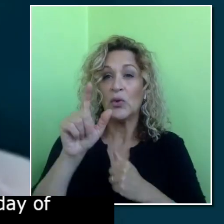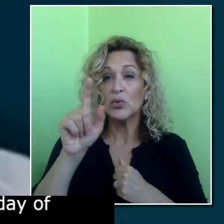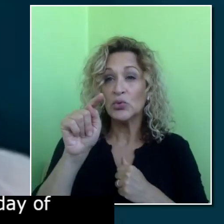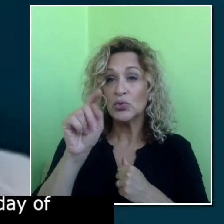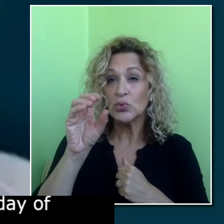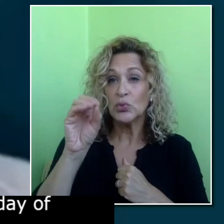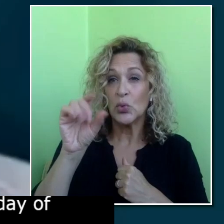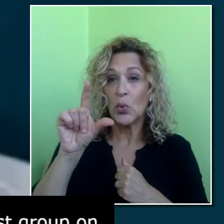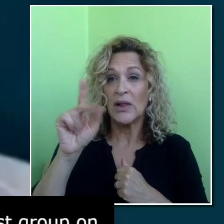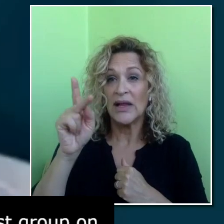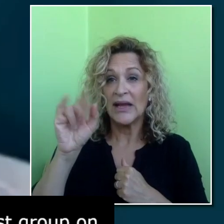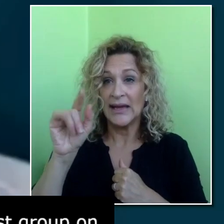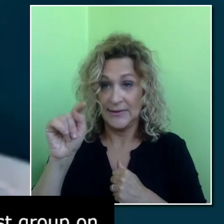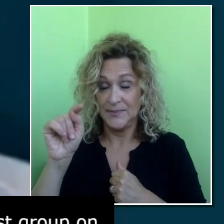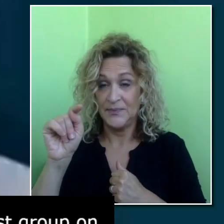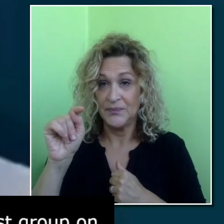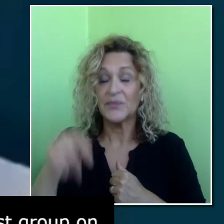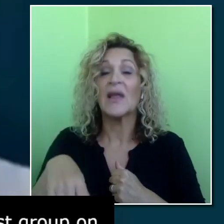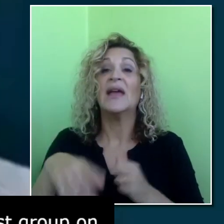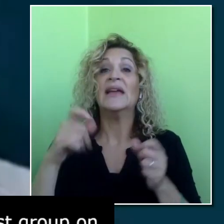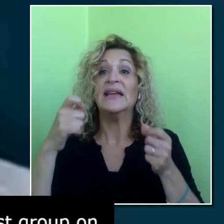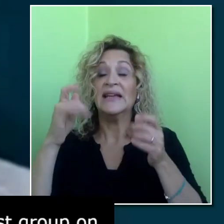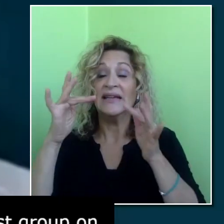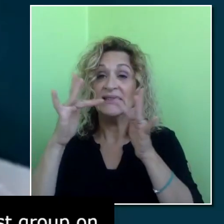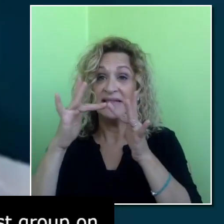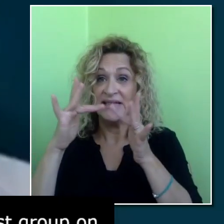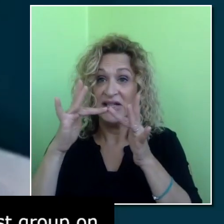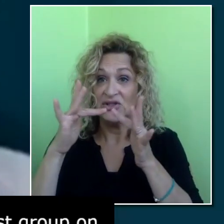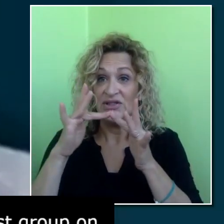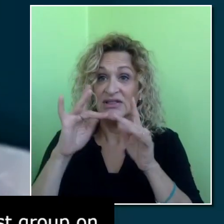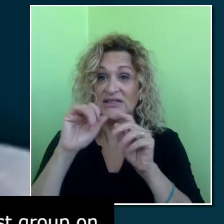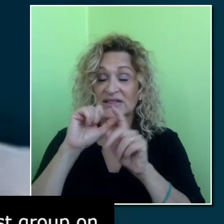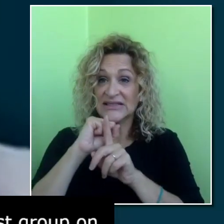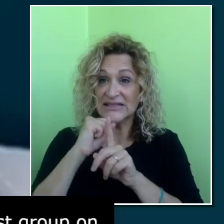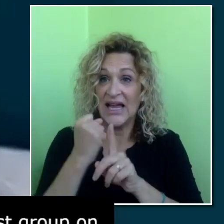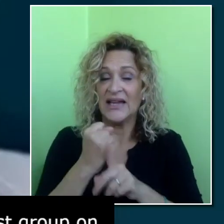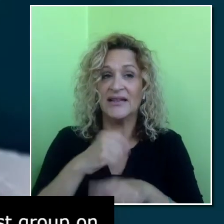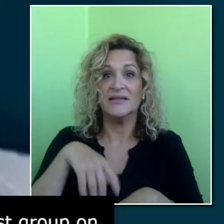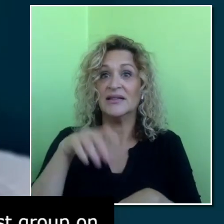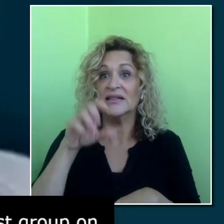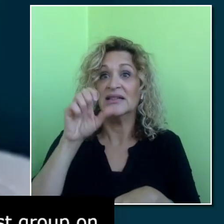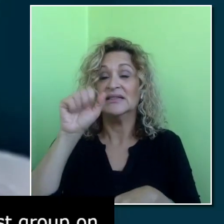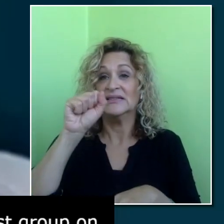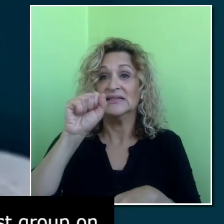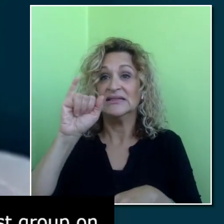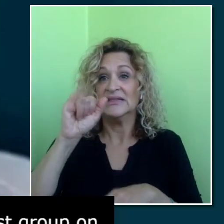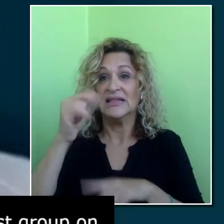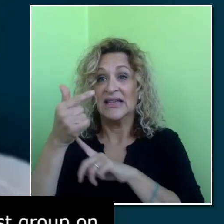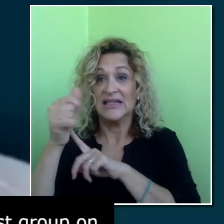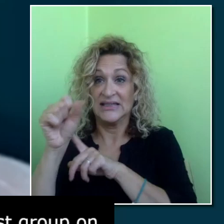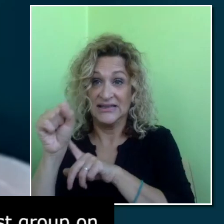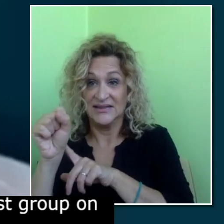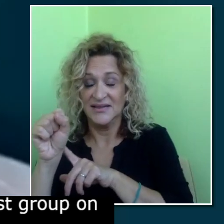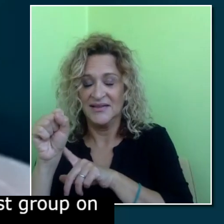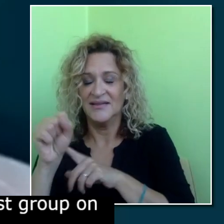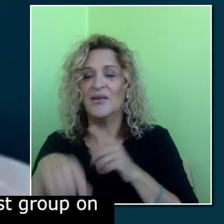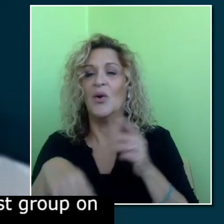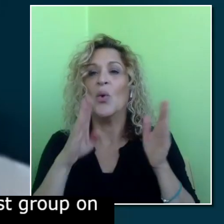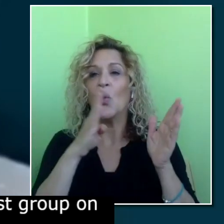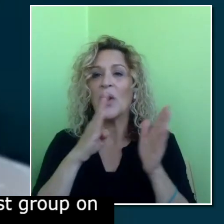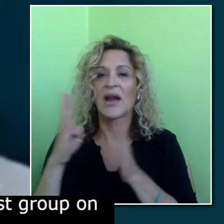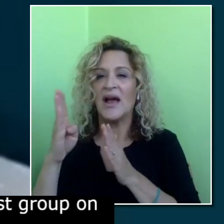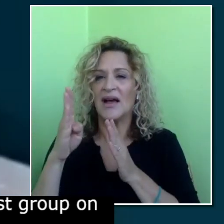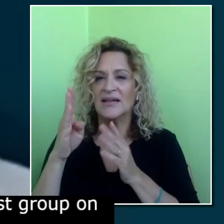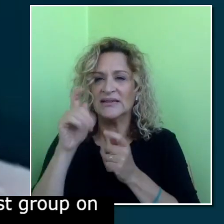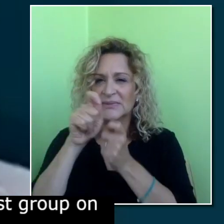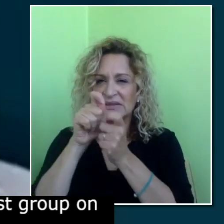Internet Society Special Interest Groups, or SIGs, are organized around a particular topic of interest.